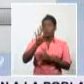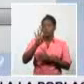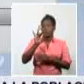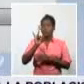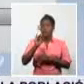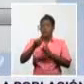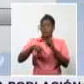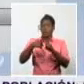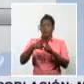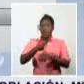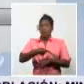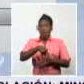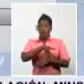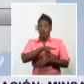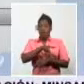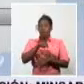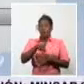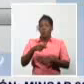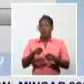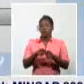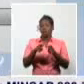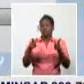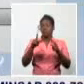1,182,433 cases,